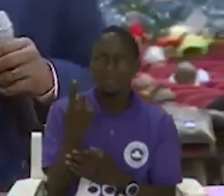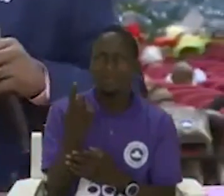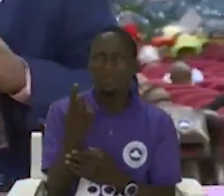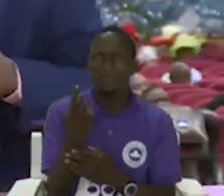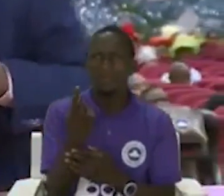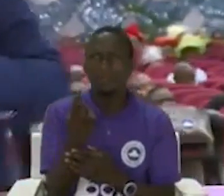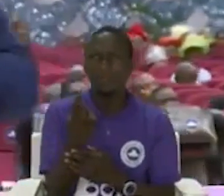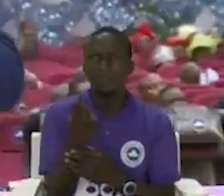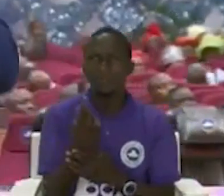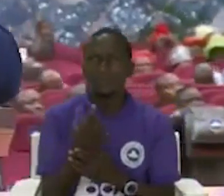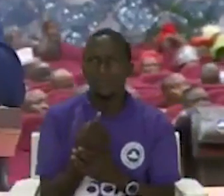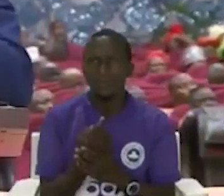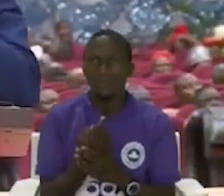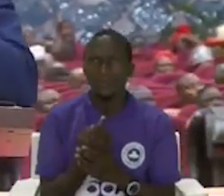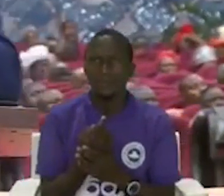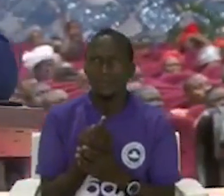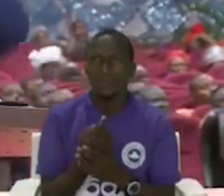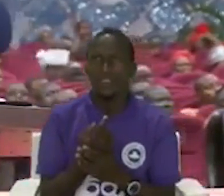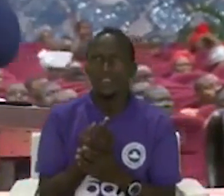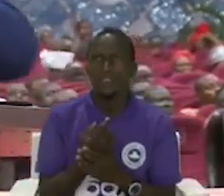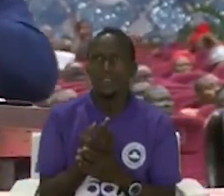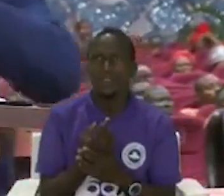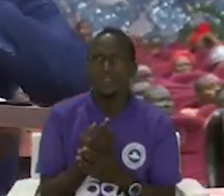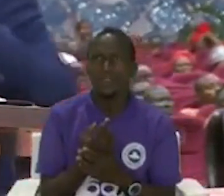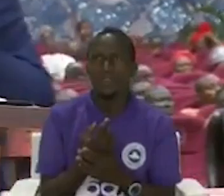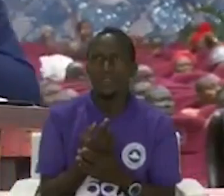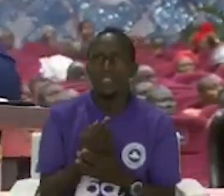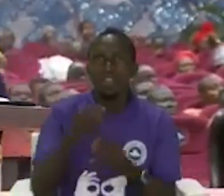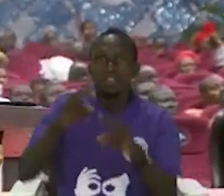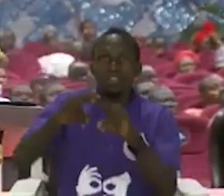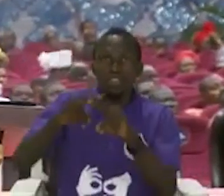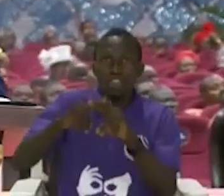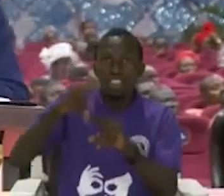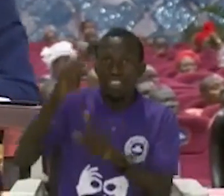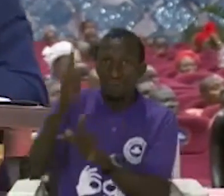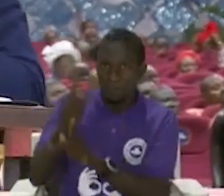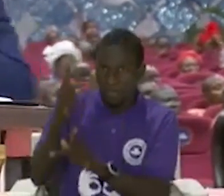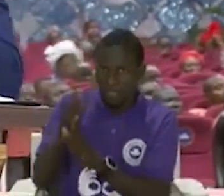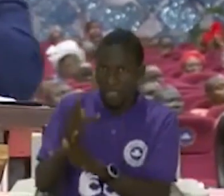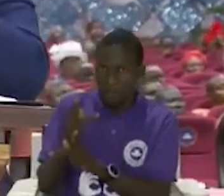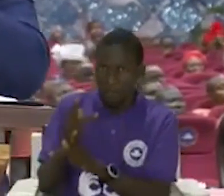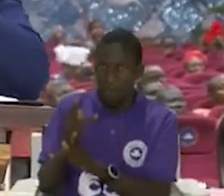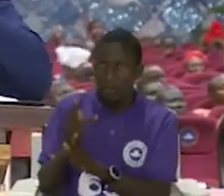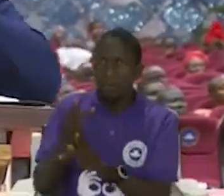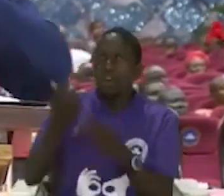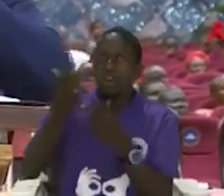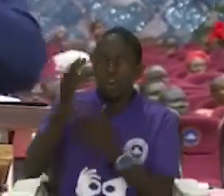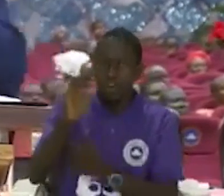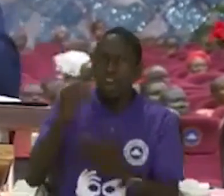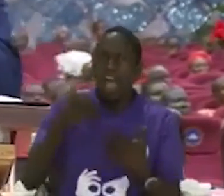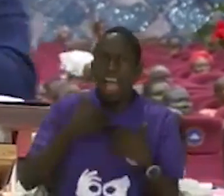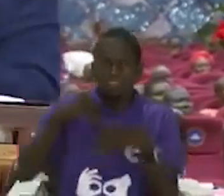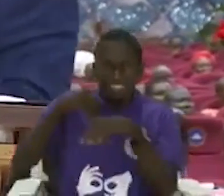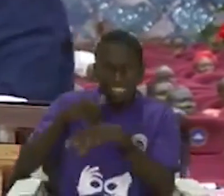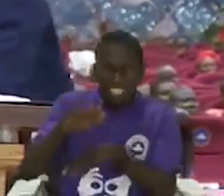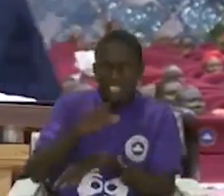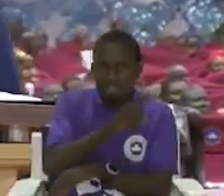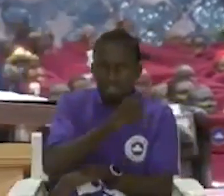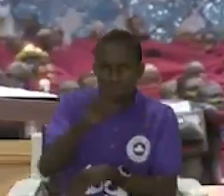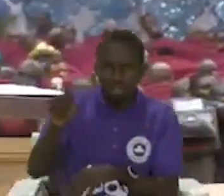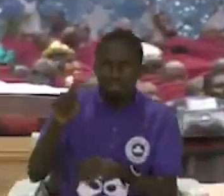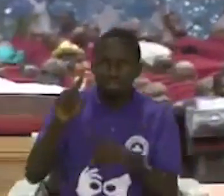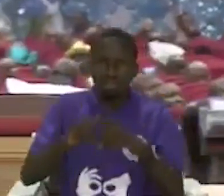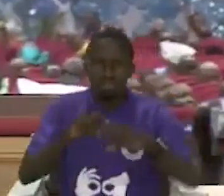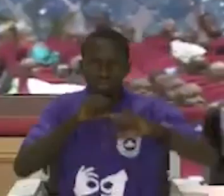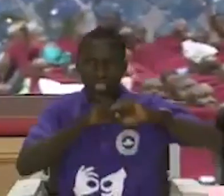Salt preserves. Kai, God has sent some of you as a guide.